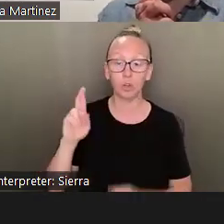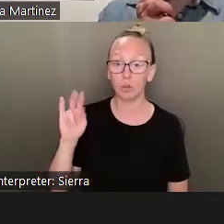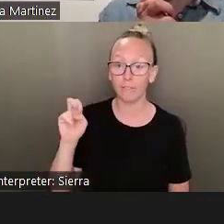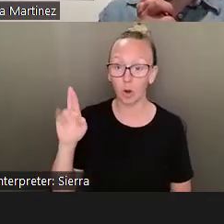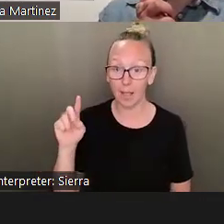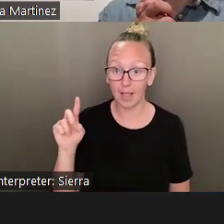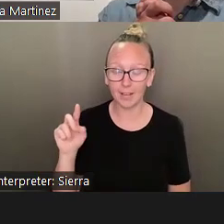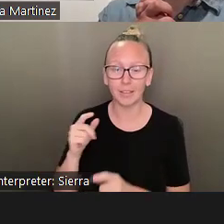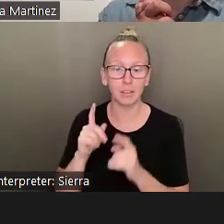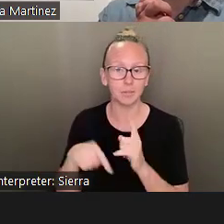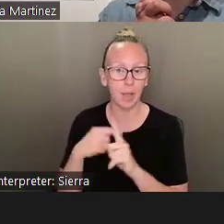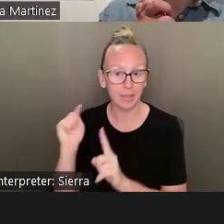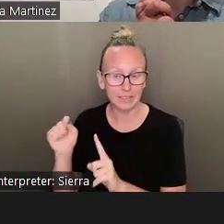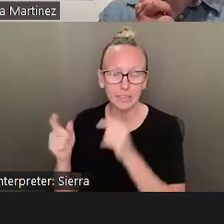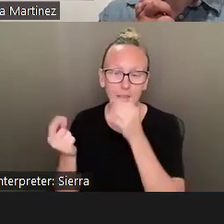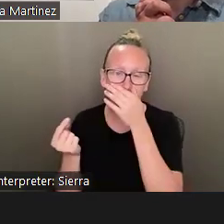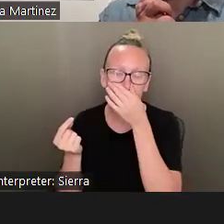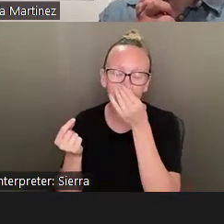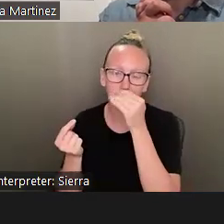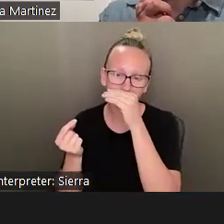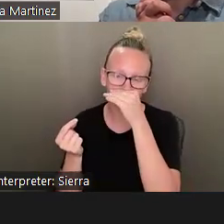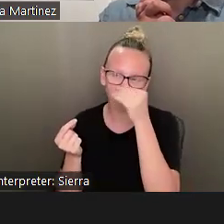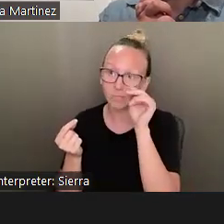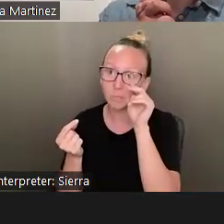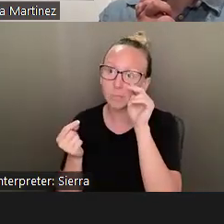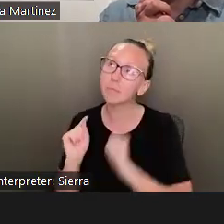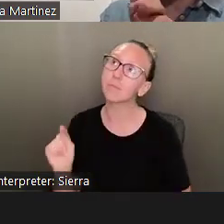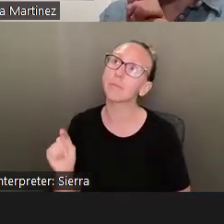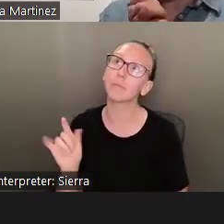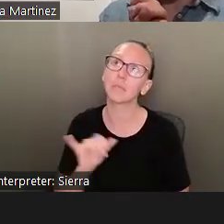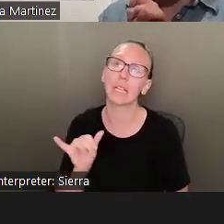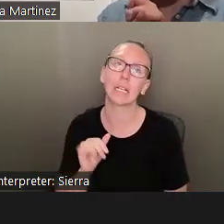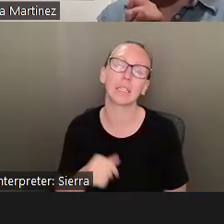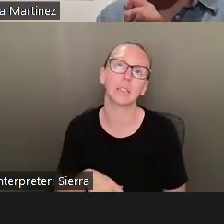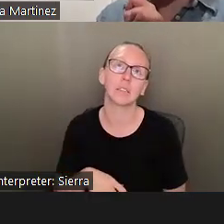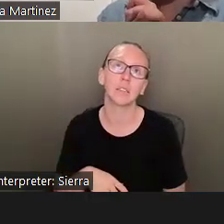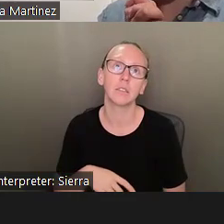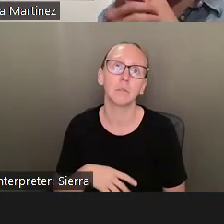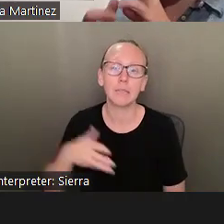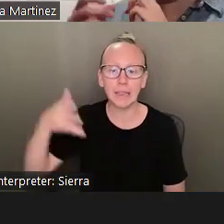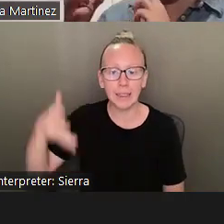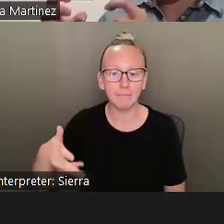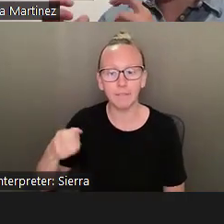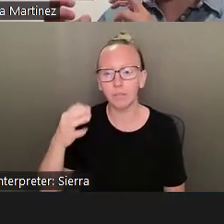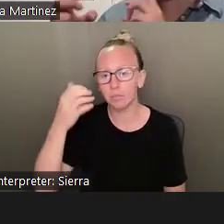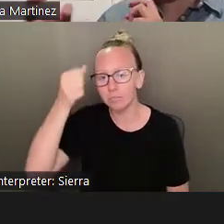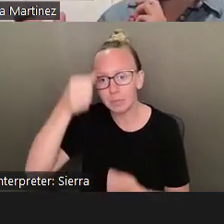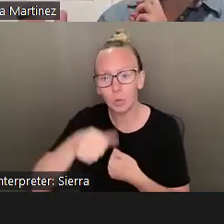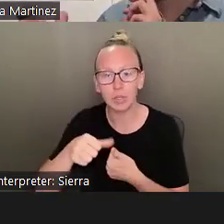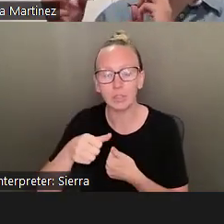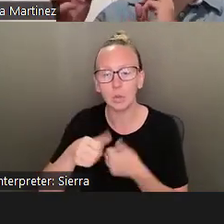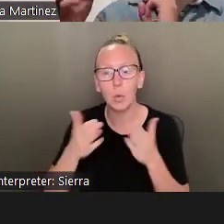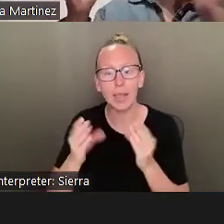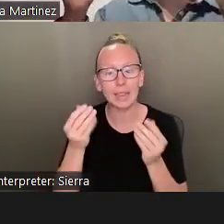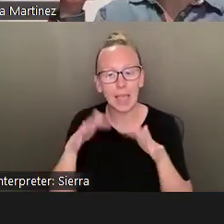are a like trace of memory, right? It's a way that land